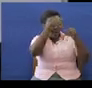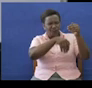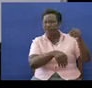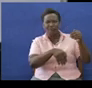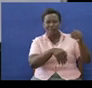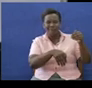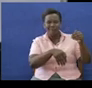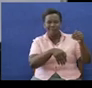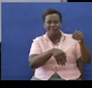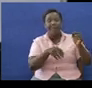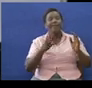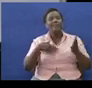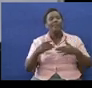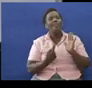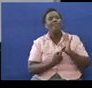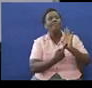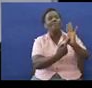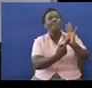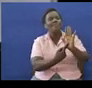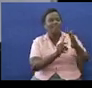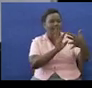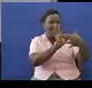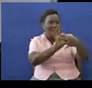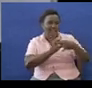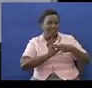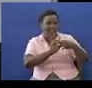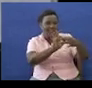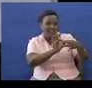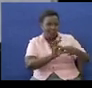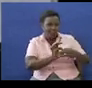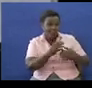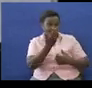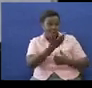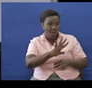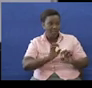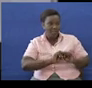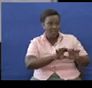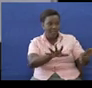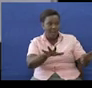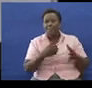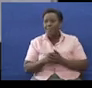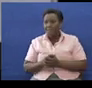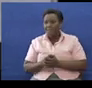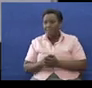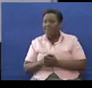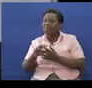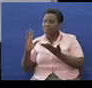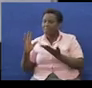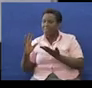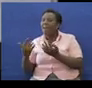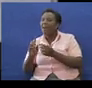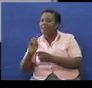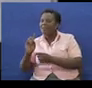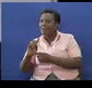small. Now, our interest is not to talk about the shrubs, but I just want to show you the relationship between